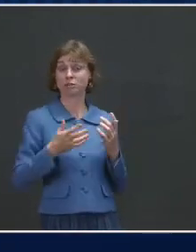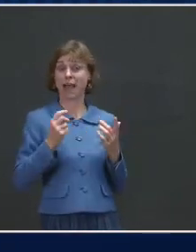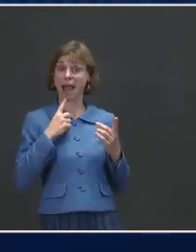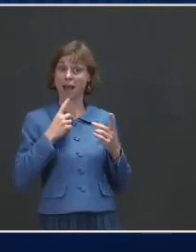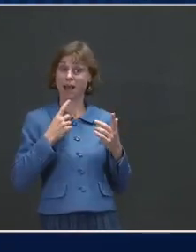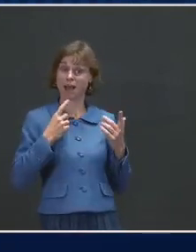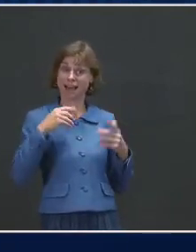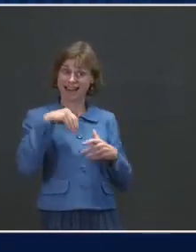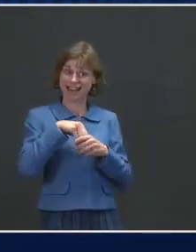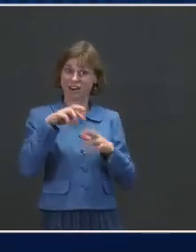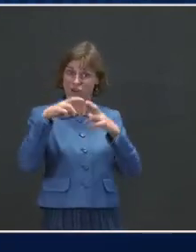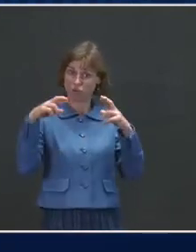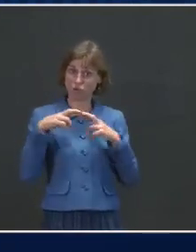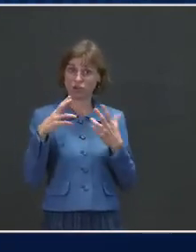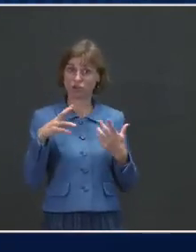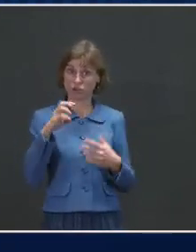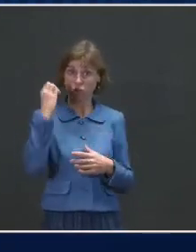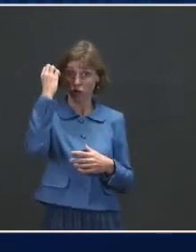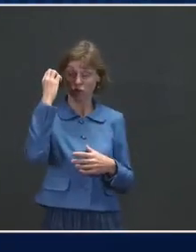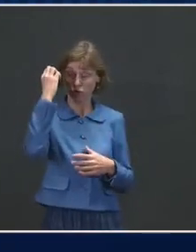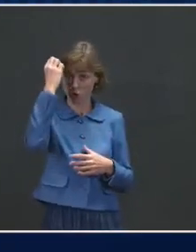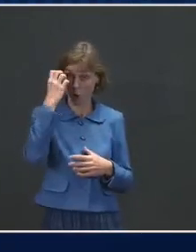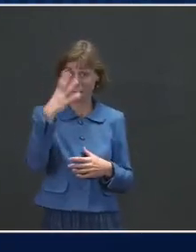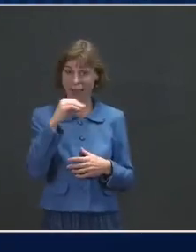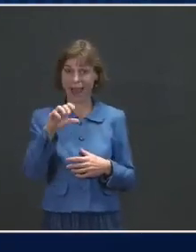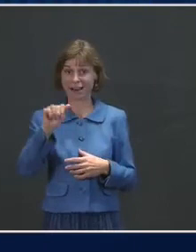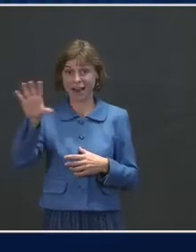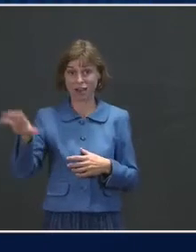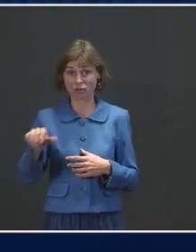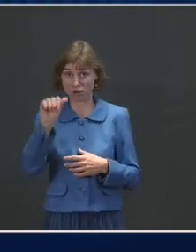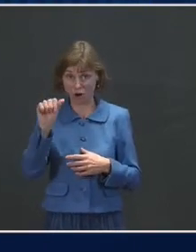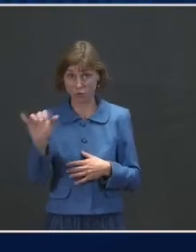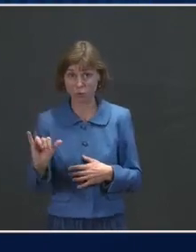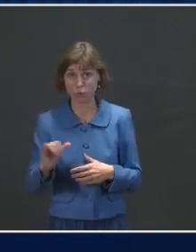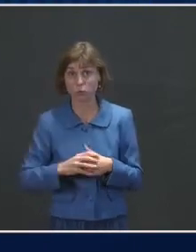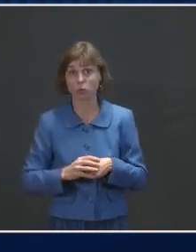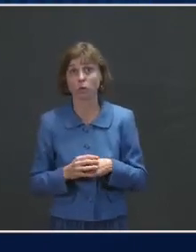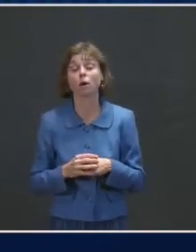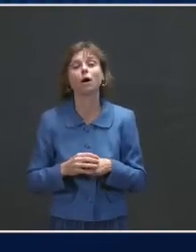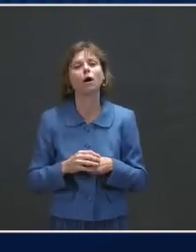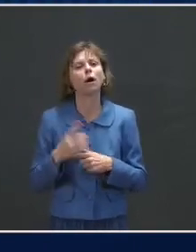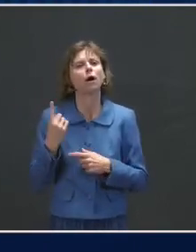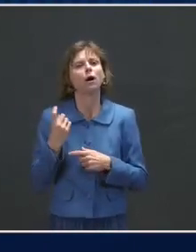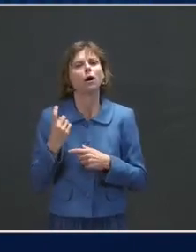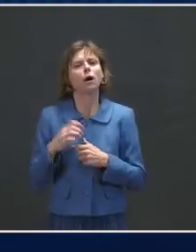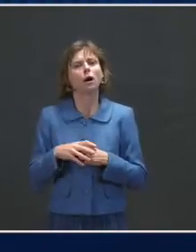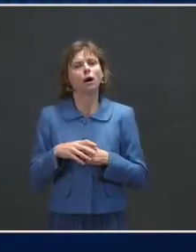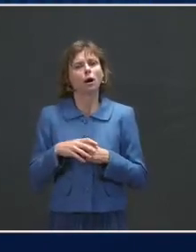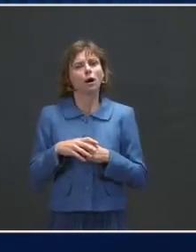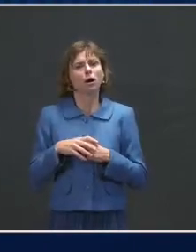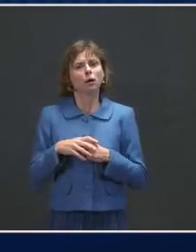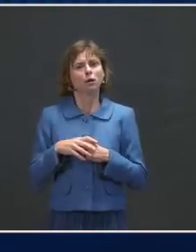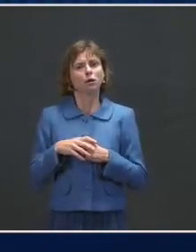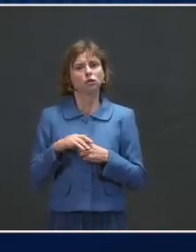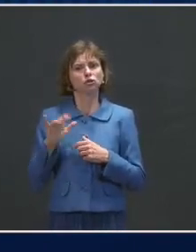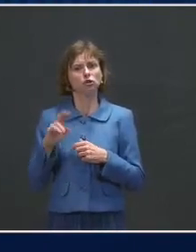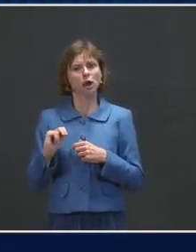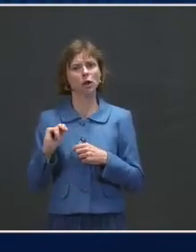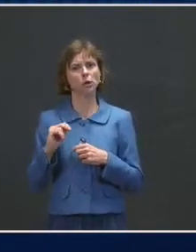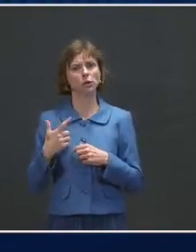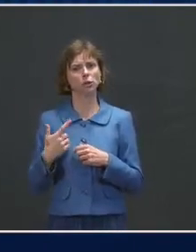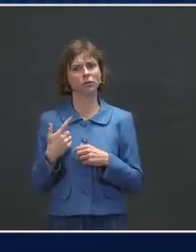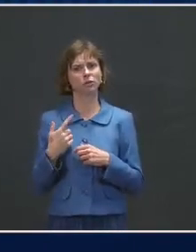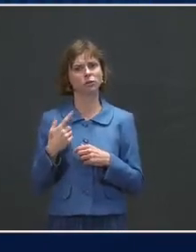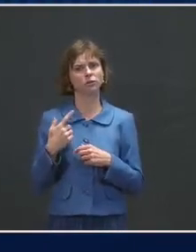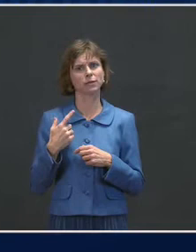in Europe as well, at this point in time. On something else, Ron Klain said on January 21st that the administration was